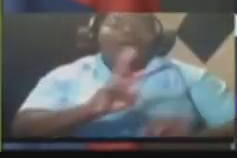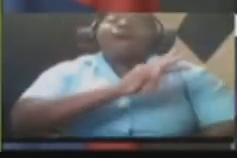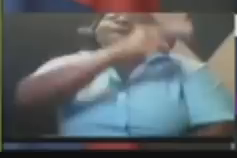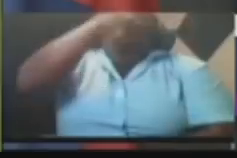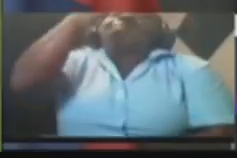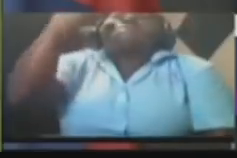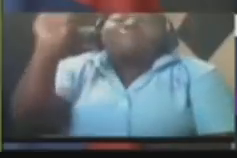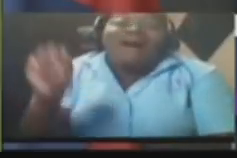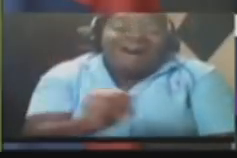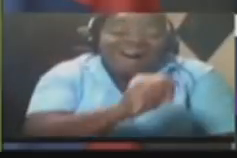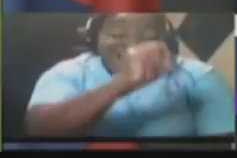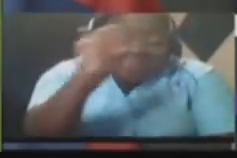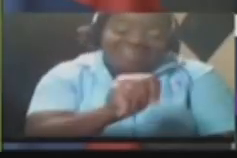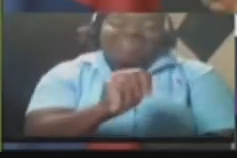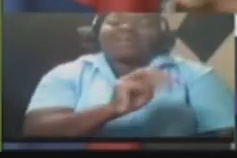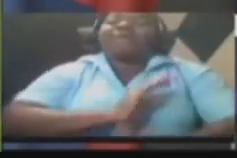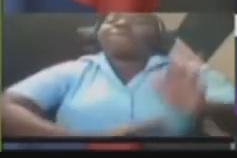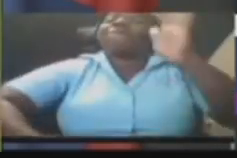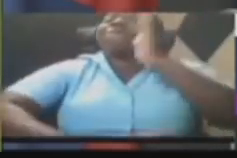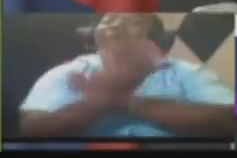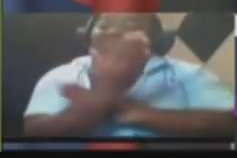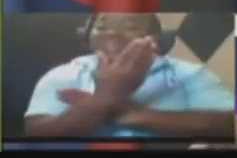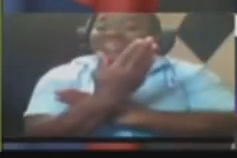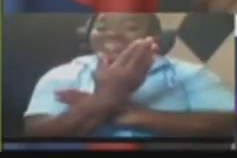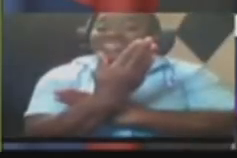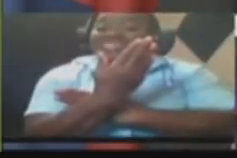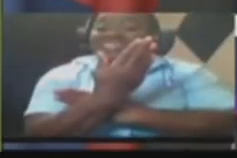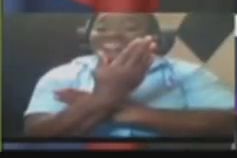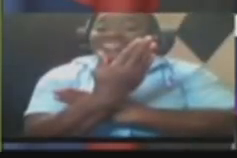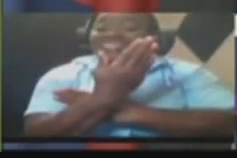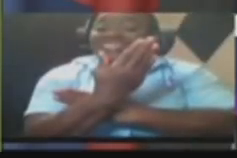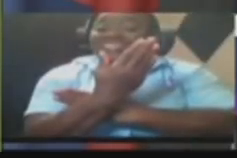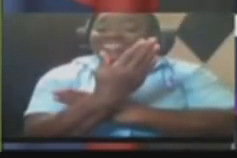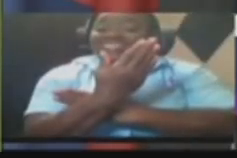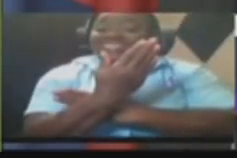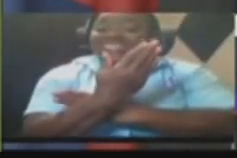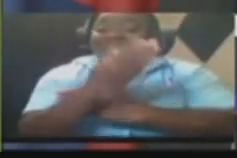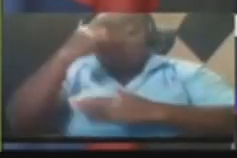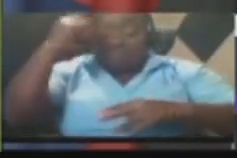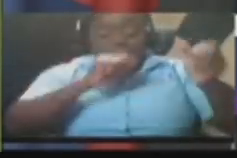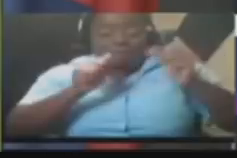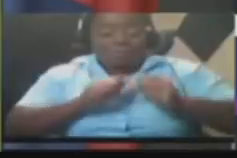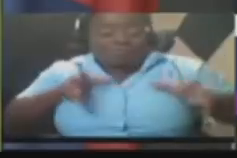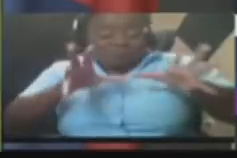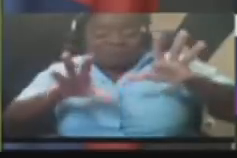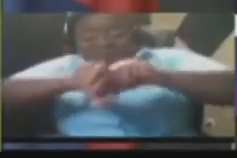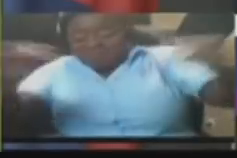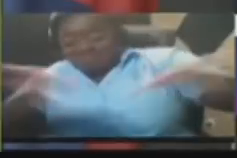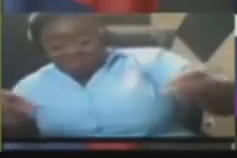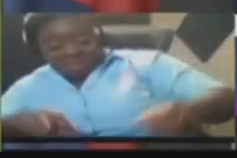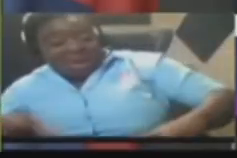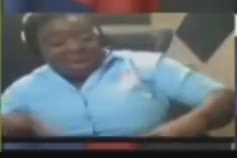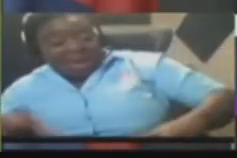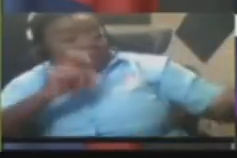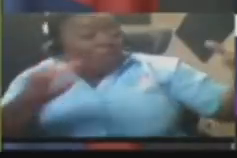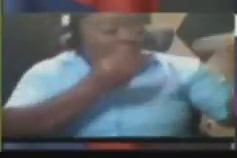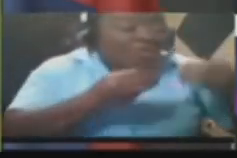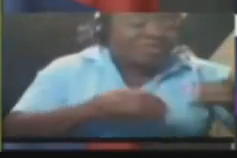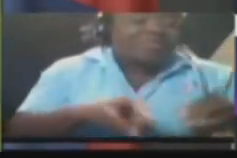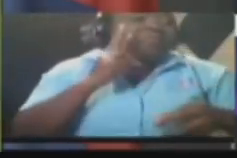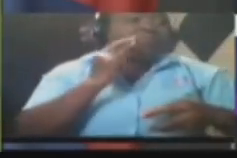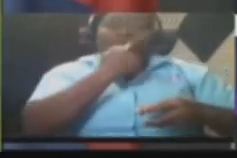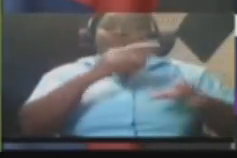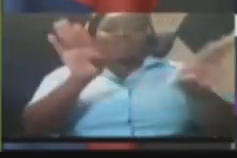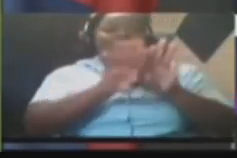morning. Before chains get broken and go out there and be so disappointed in the morning when you meet the restaurants closed.